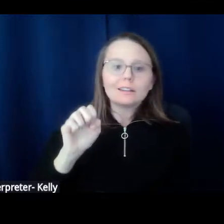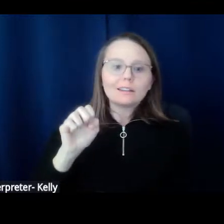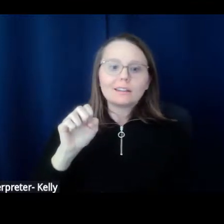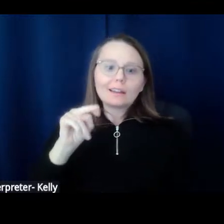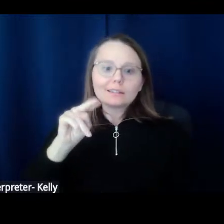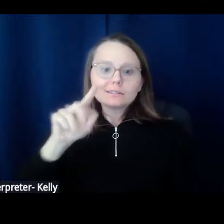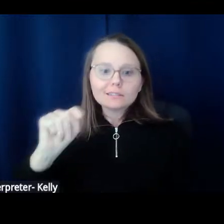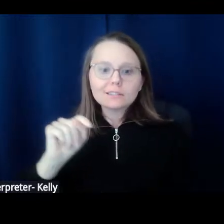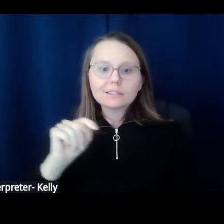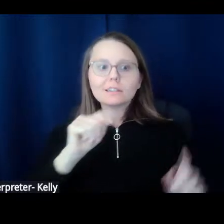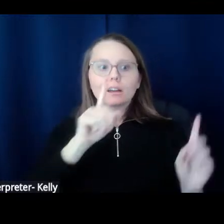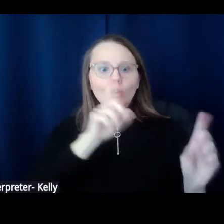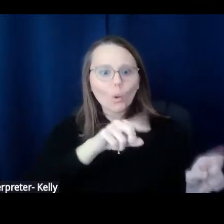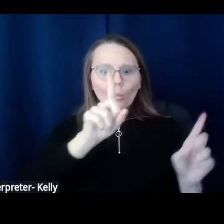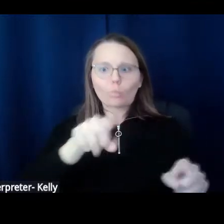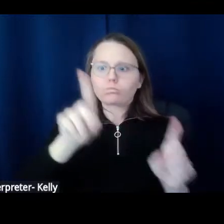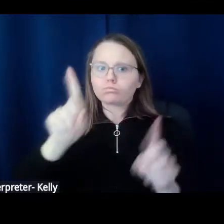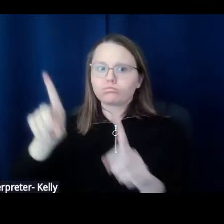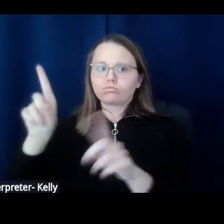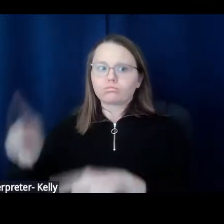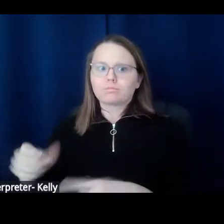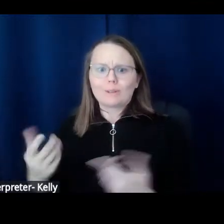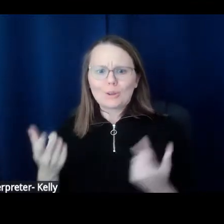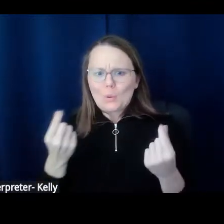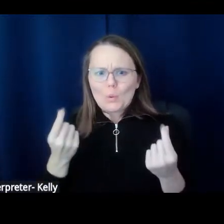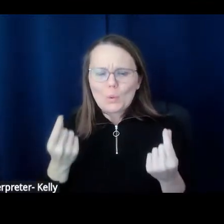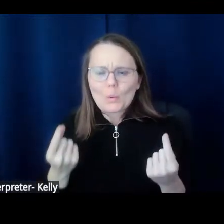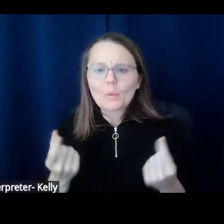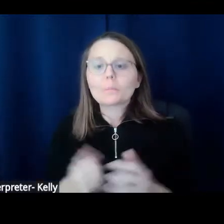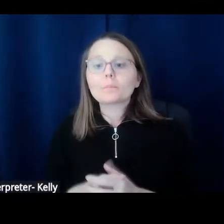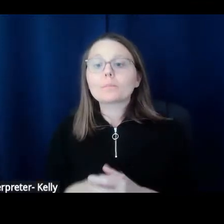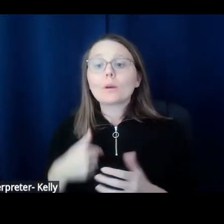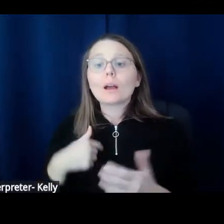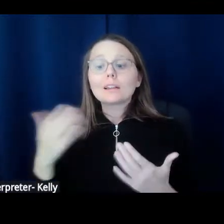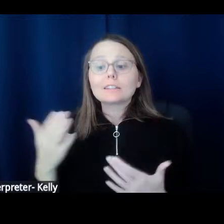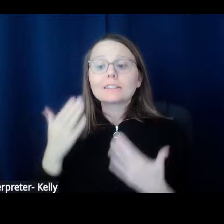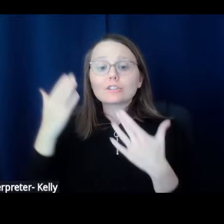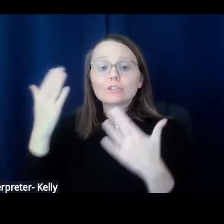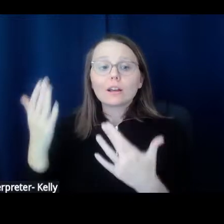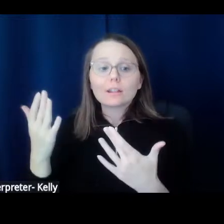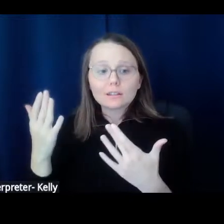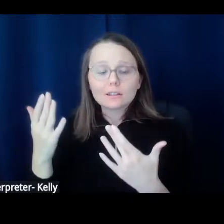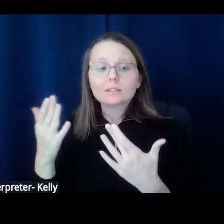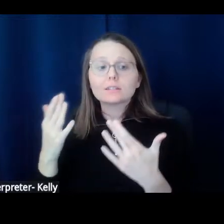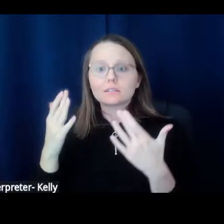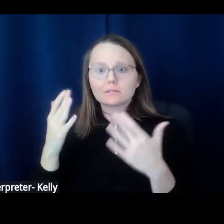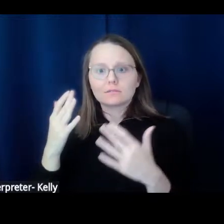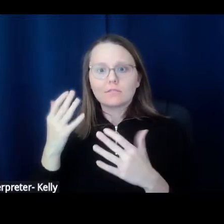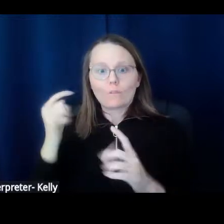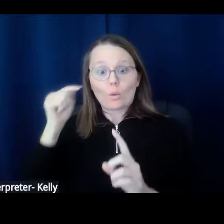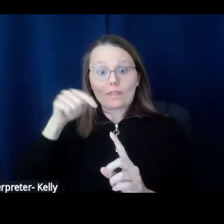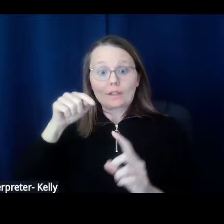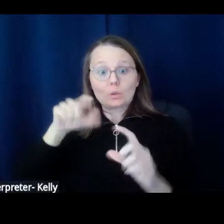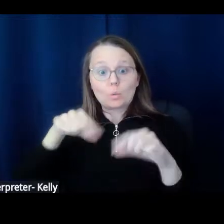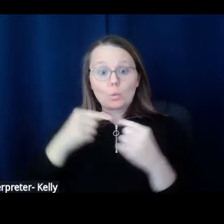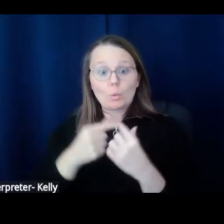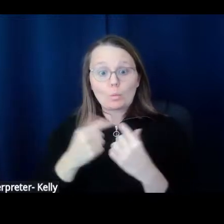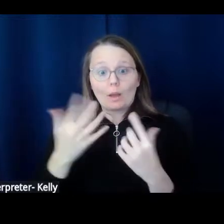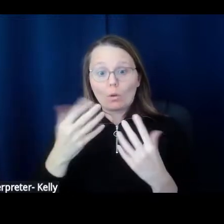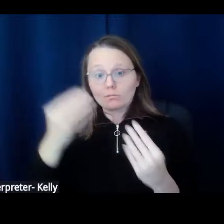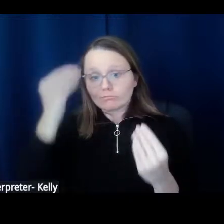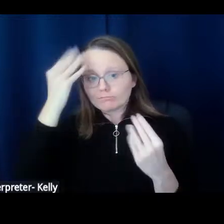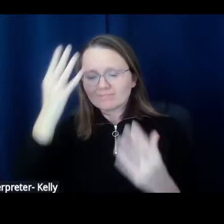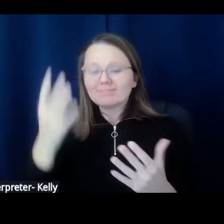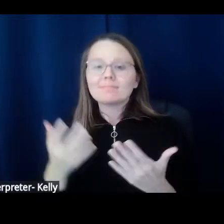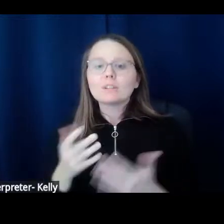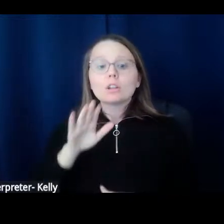point of view, as a suggestion to the further activity of this group, somehow the results of